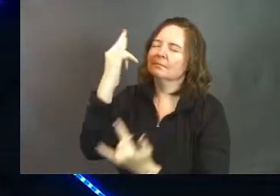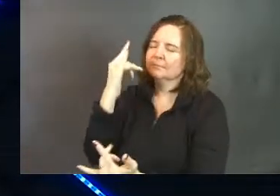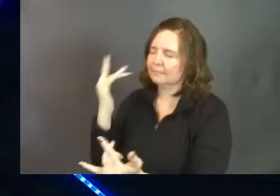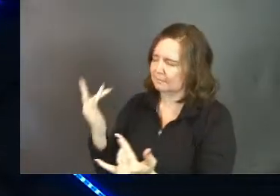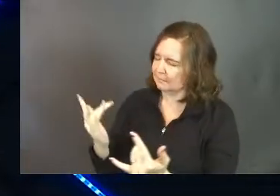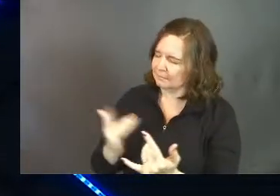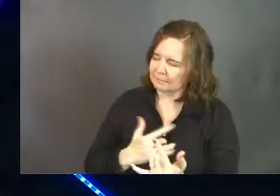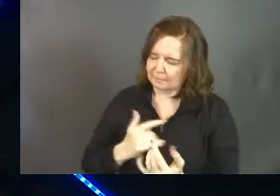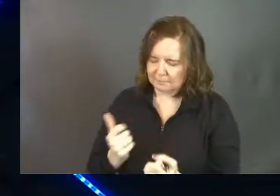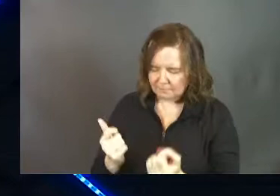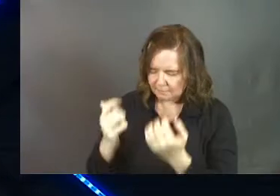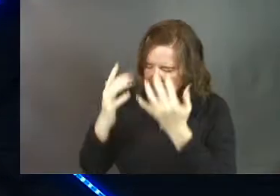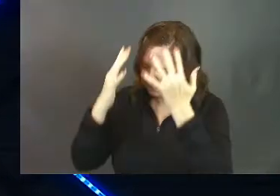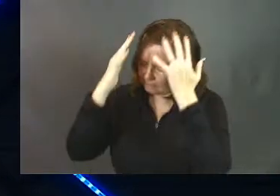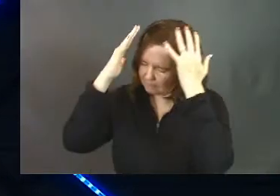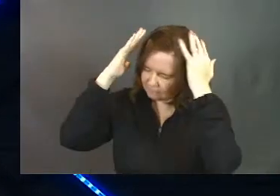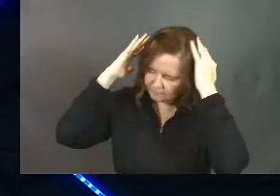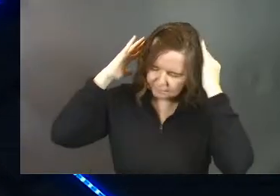in your